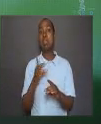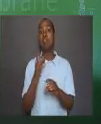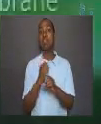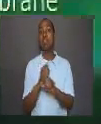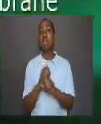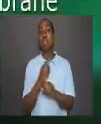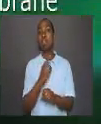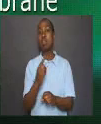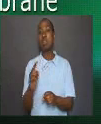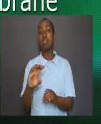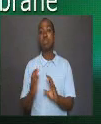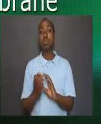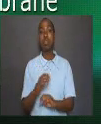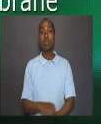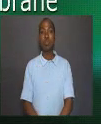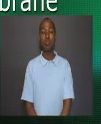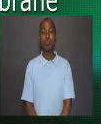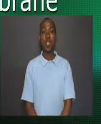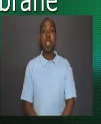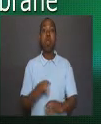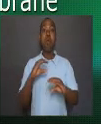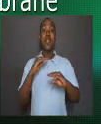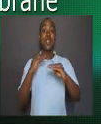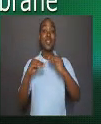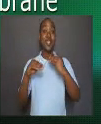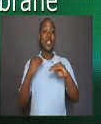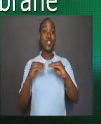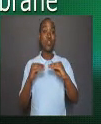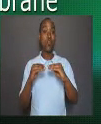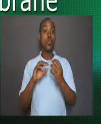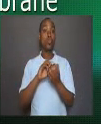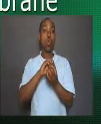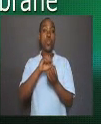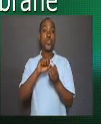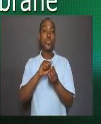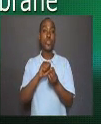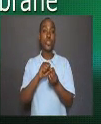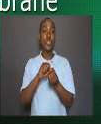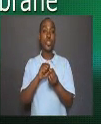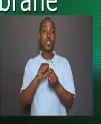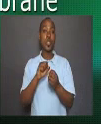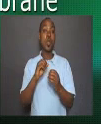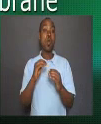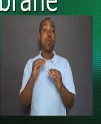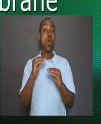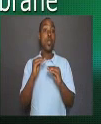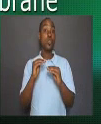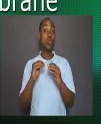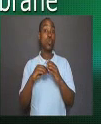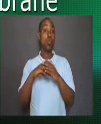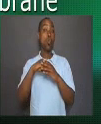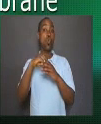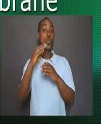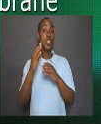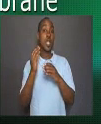you. If the concentration of the solutions on both sides of a